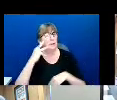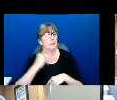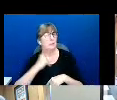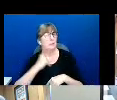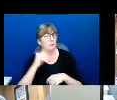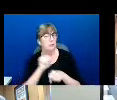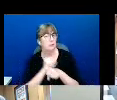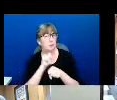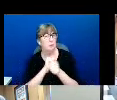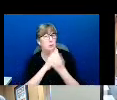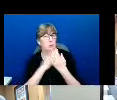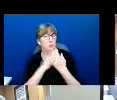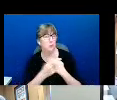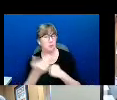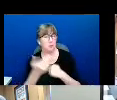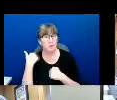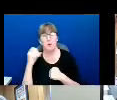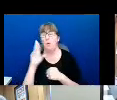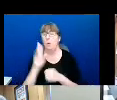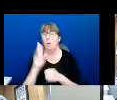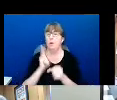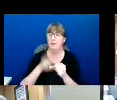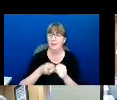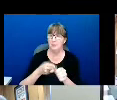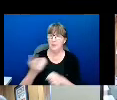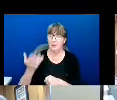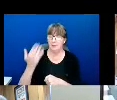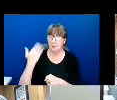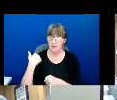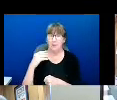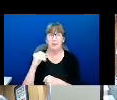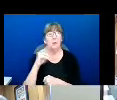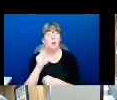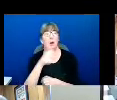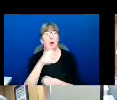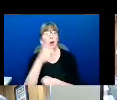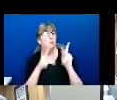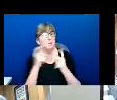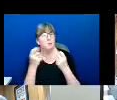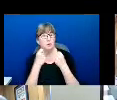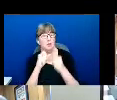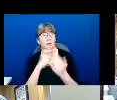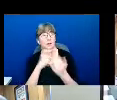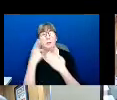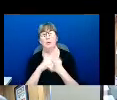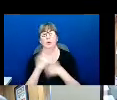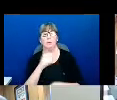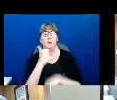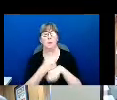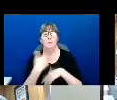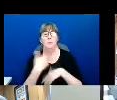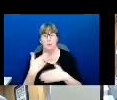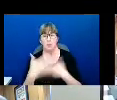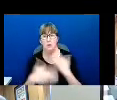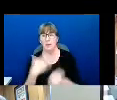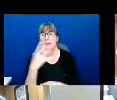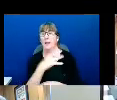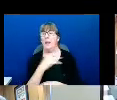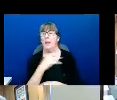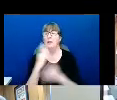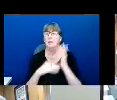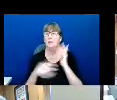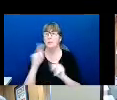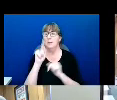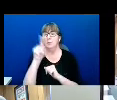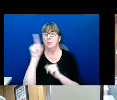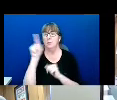program before or participated in one, some people that are trying to get programs up and running, as well as some folks who probably have a